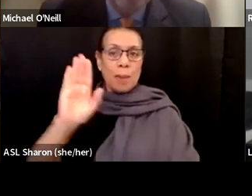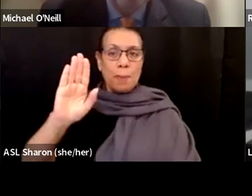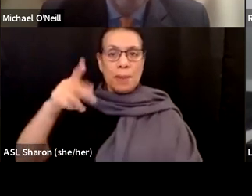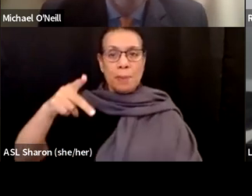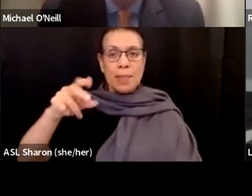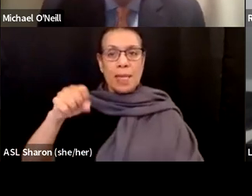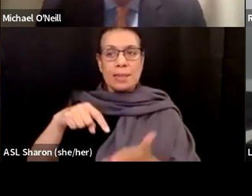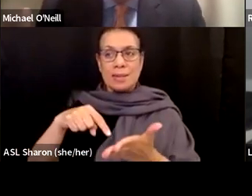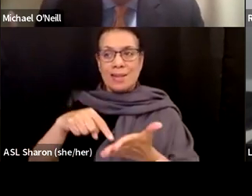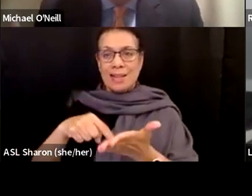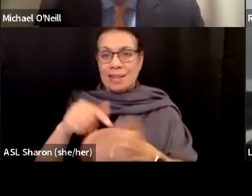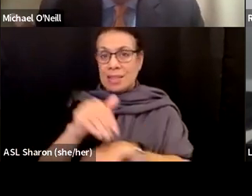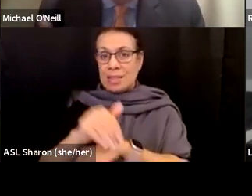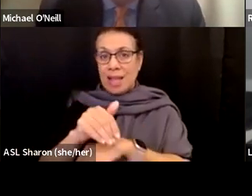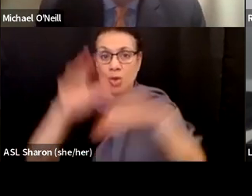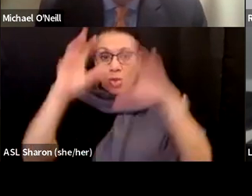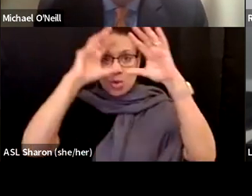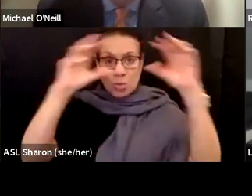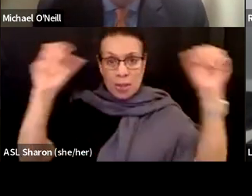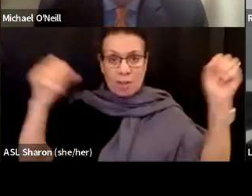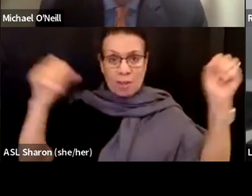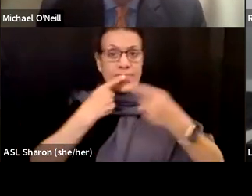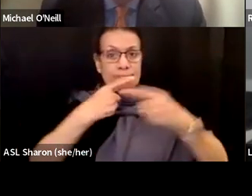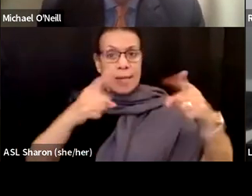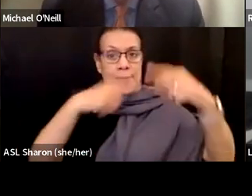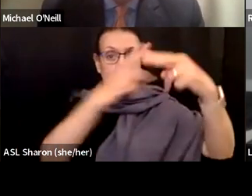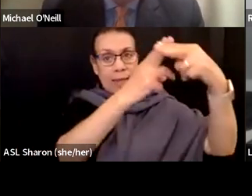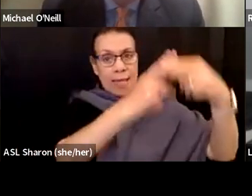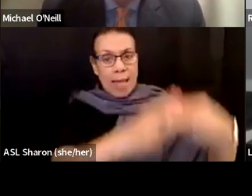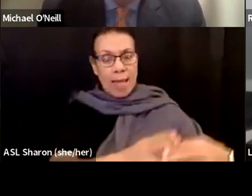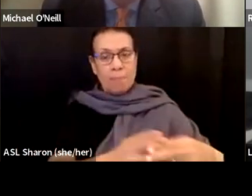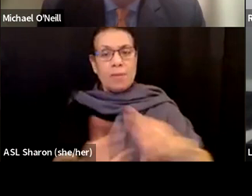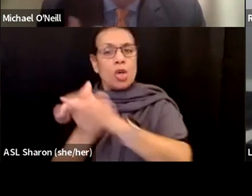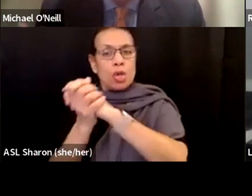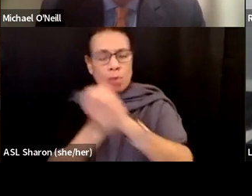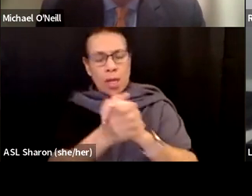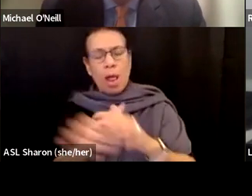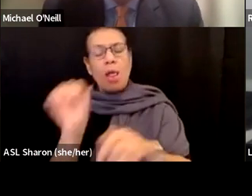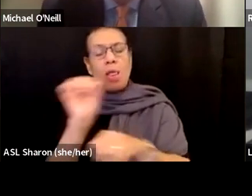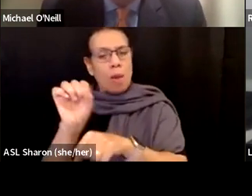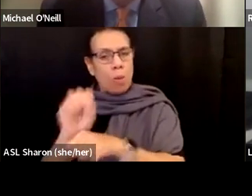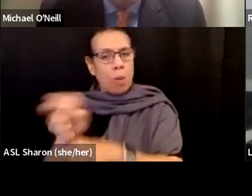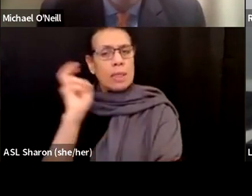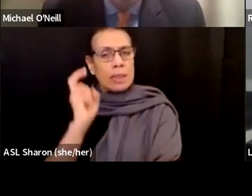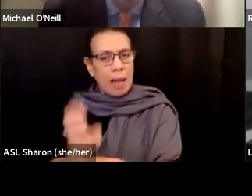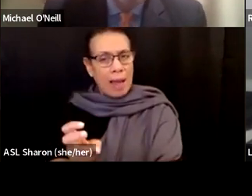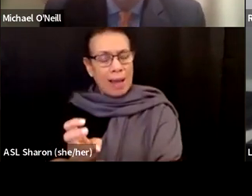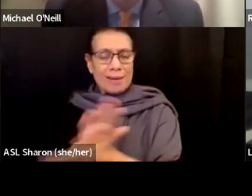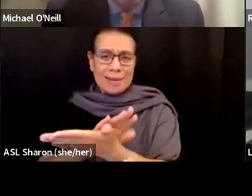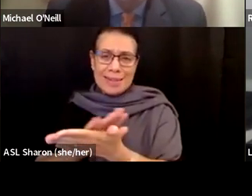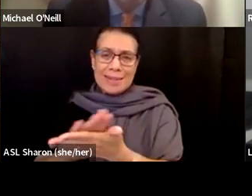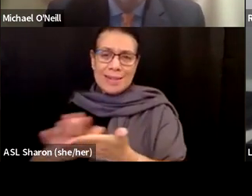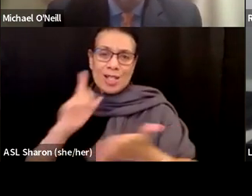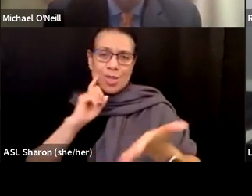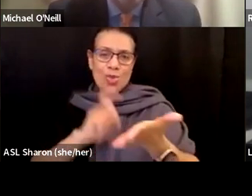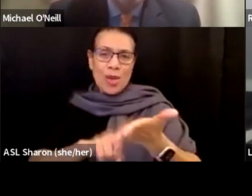evening with the awards that the superintendent and them all and many have joined us so appreciate how hard they've been working and it's wonderful that they were recognized other